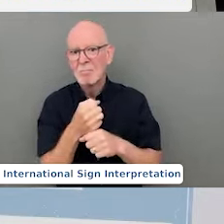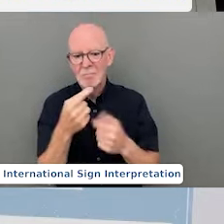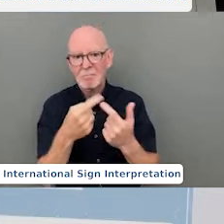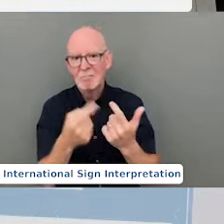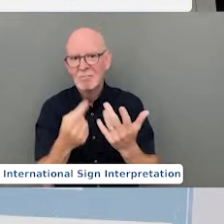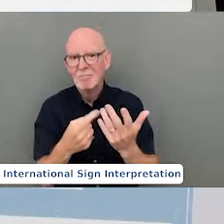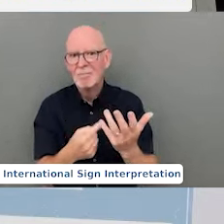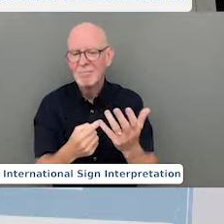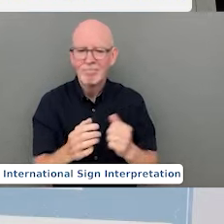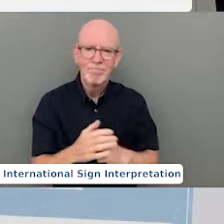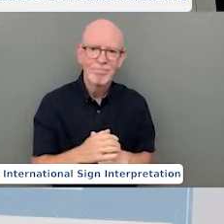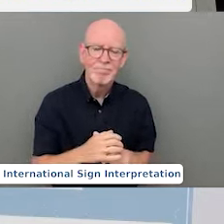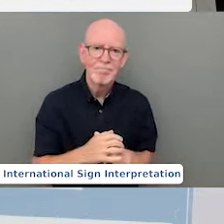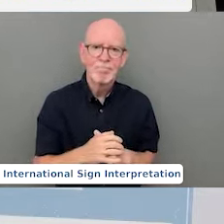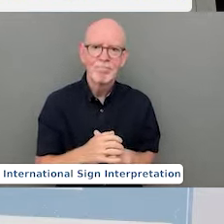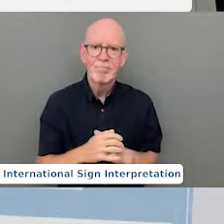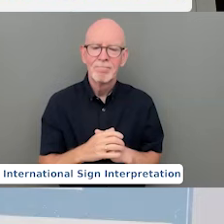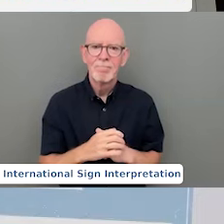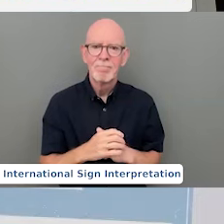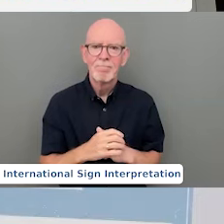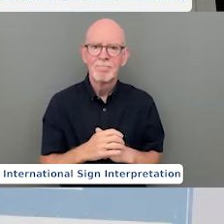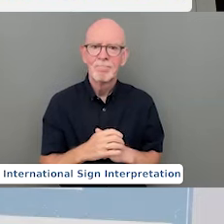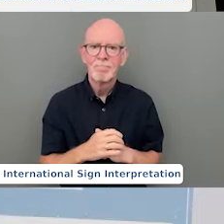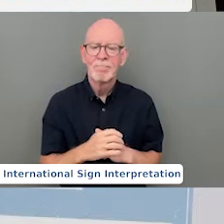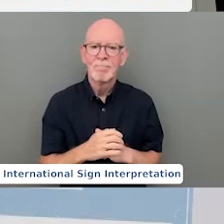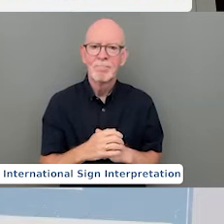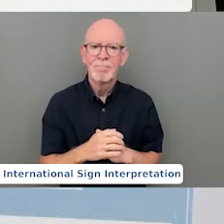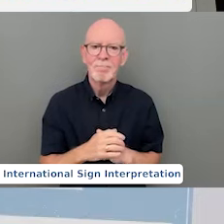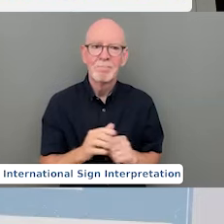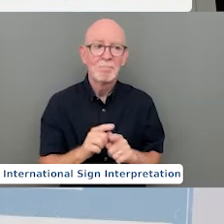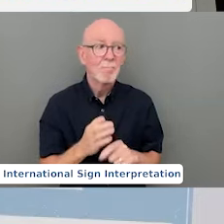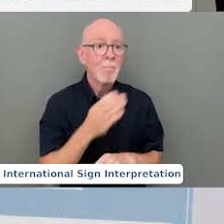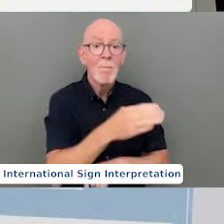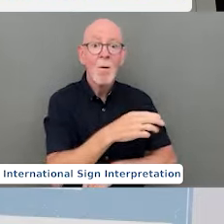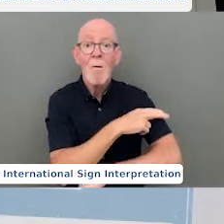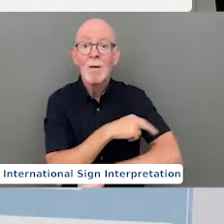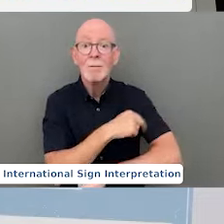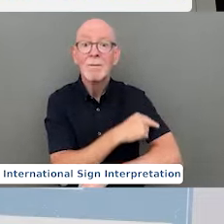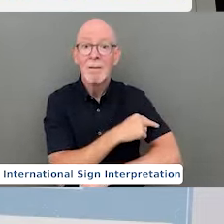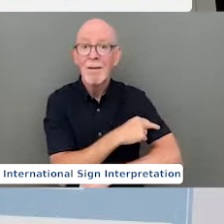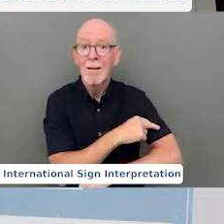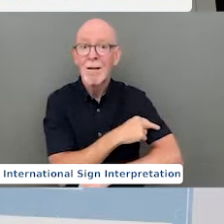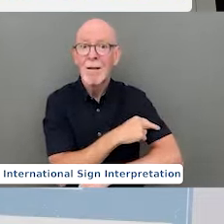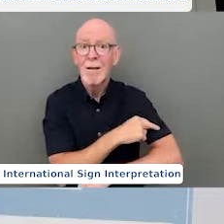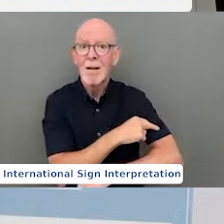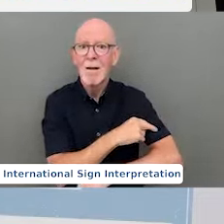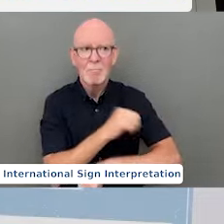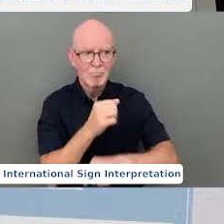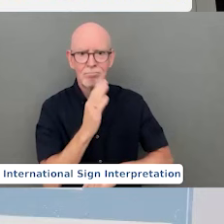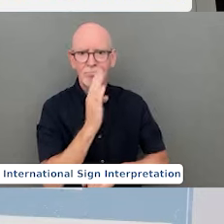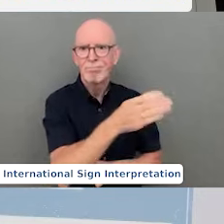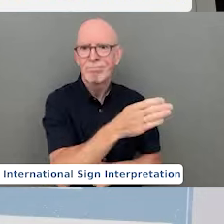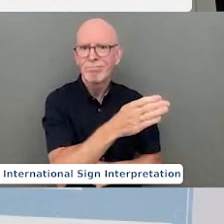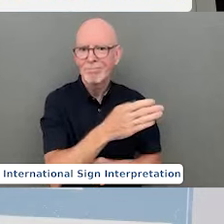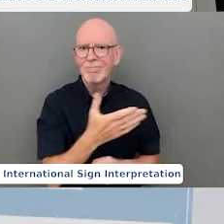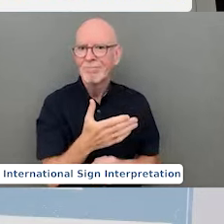the system, right? And we facilitate more system, like when they get to the